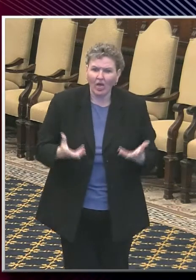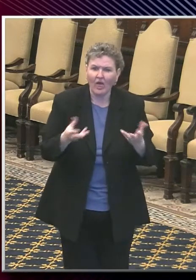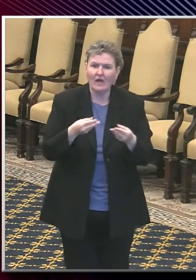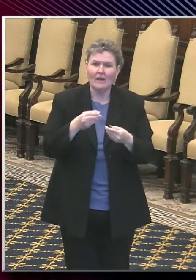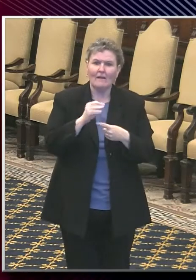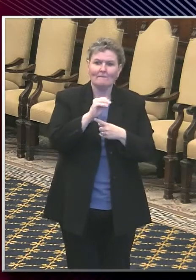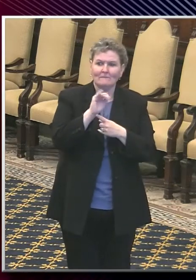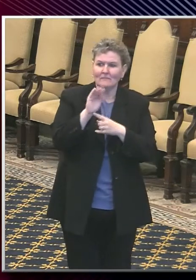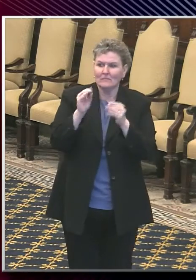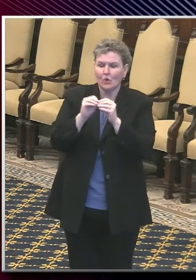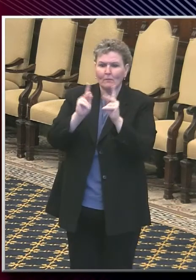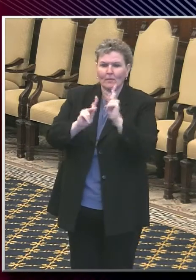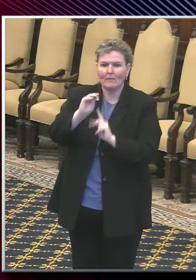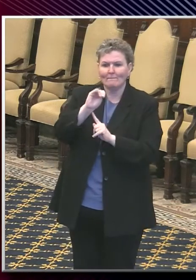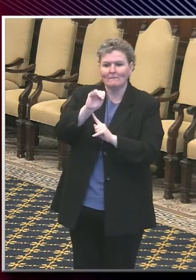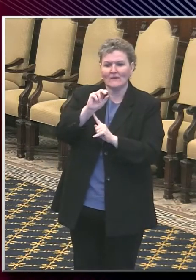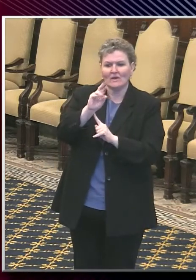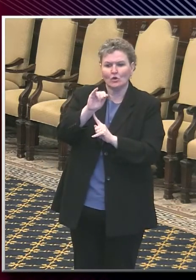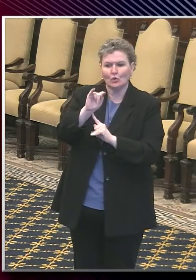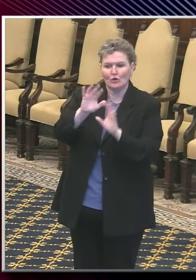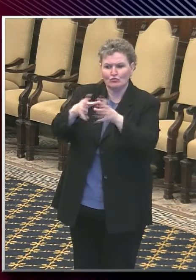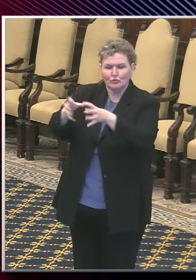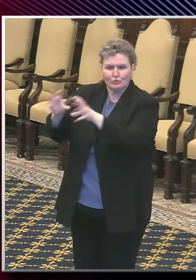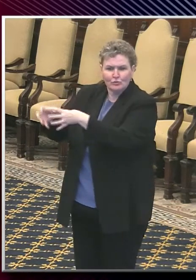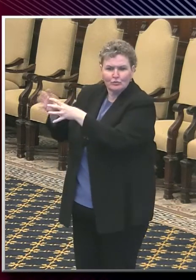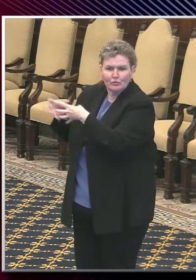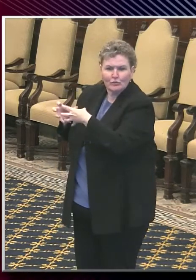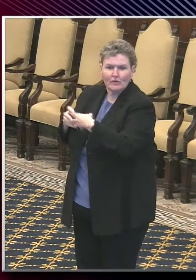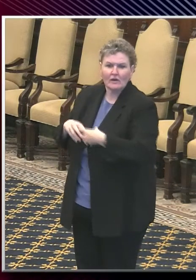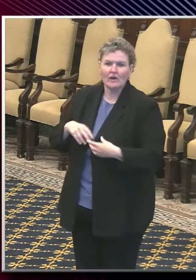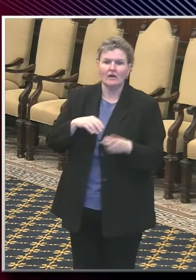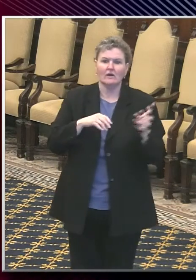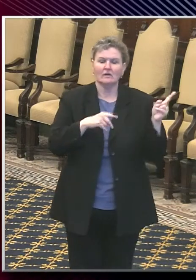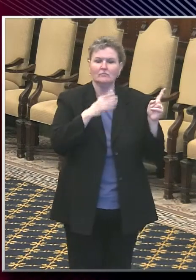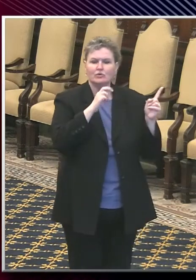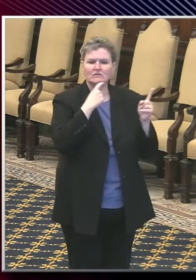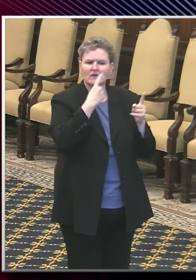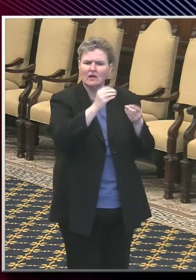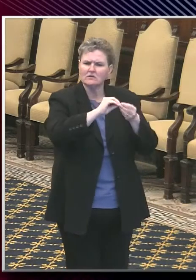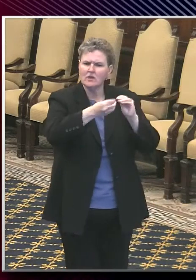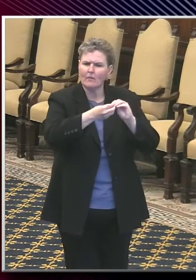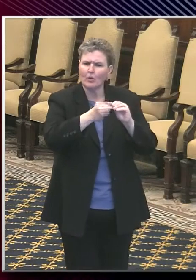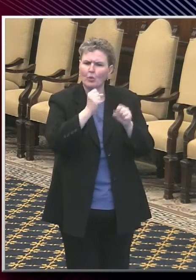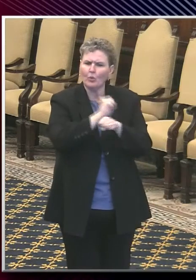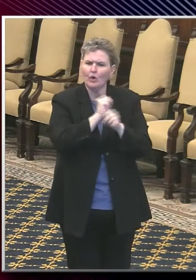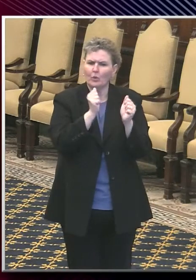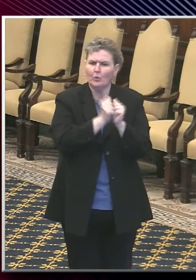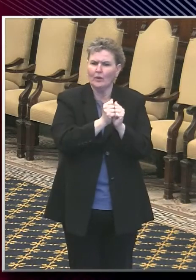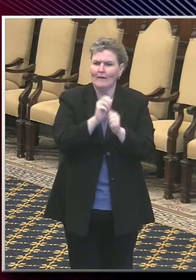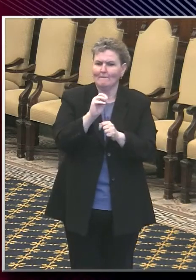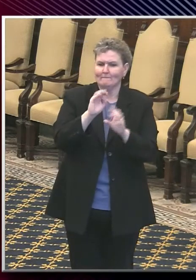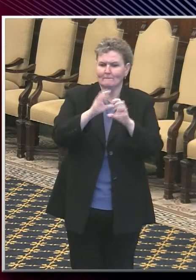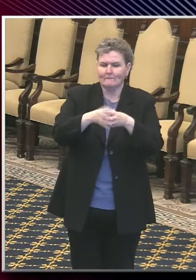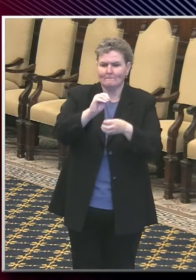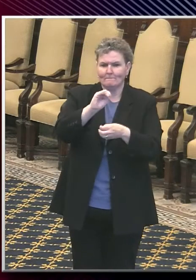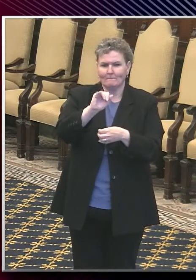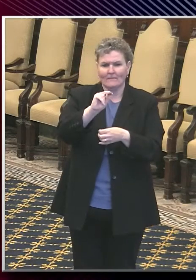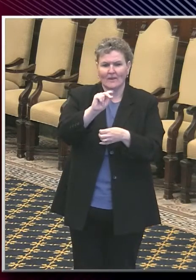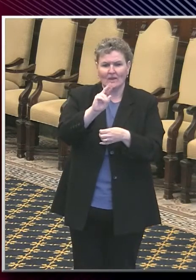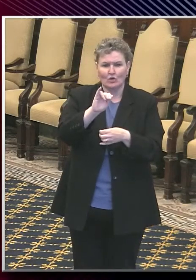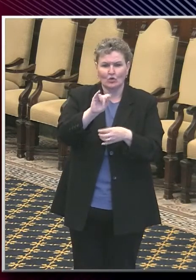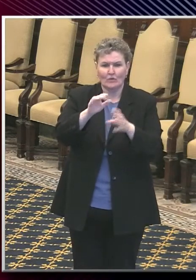for people to collect the sample. And some laboratories are taking those samples and able to do tests. that's one of the ways in which make it easier for testing to be